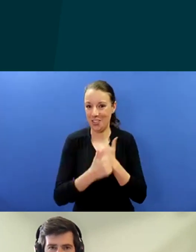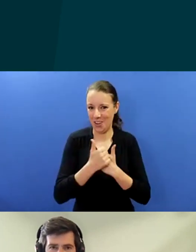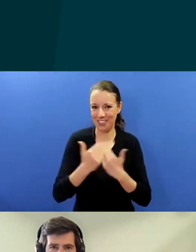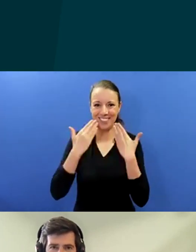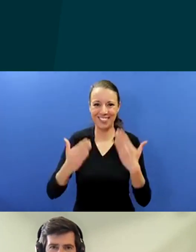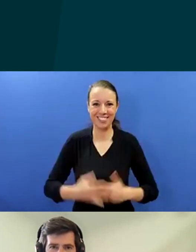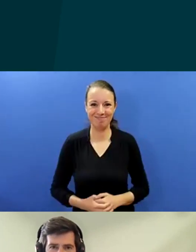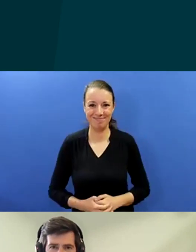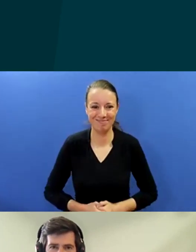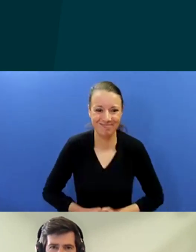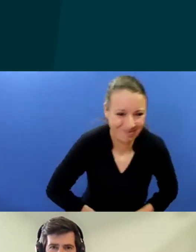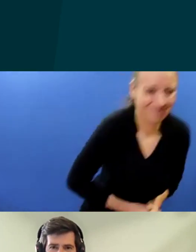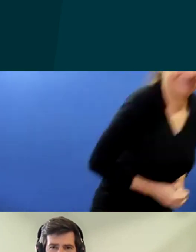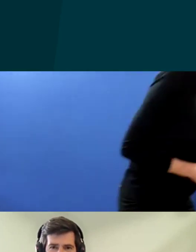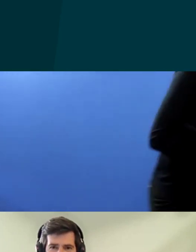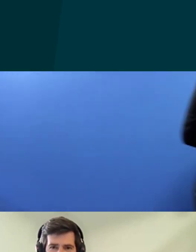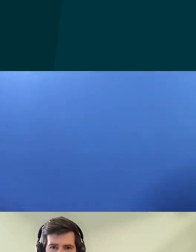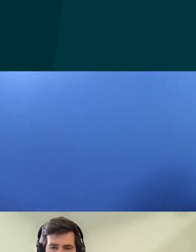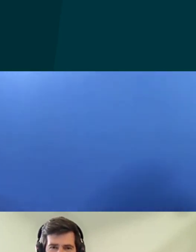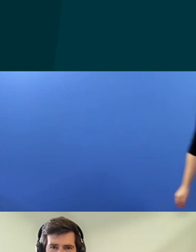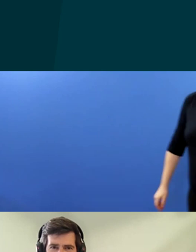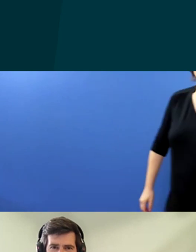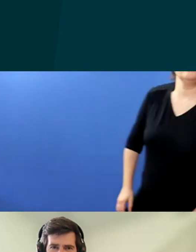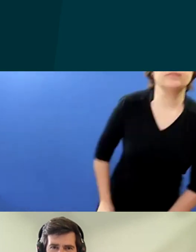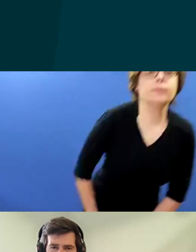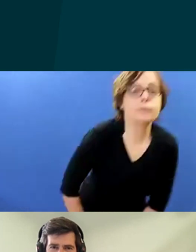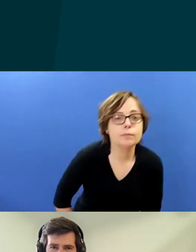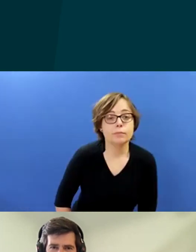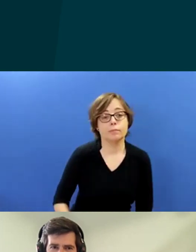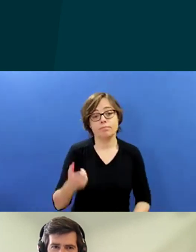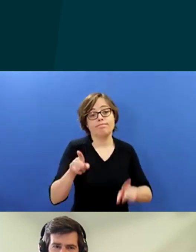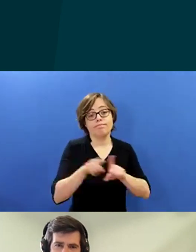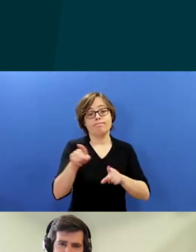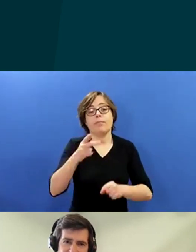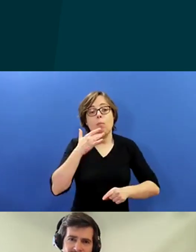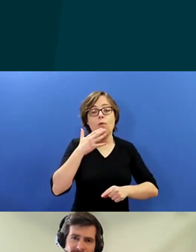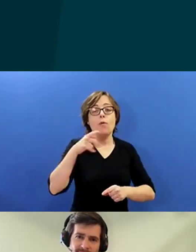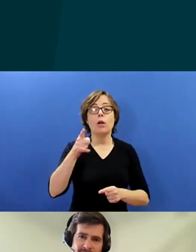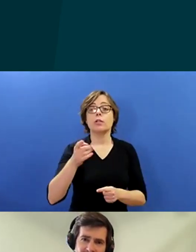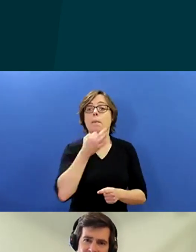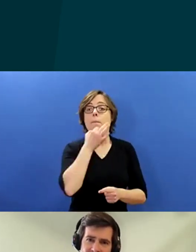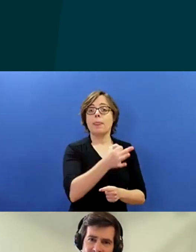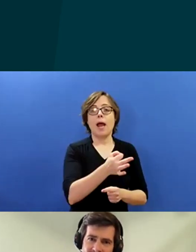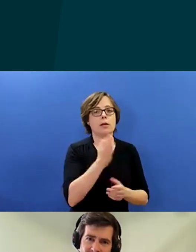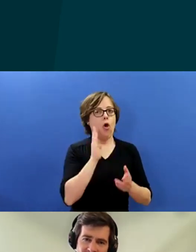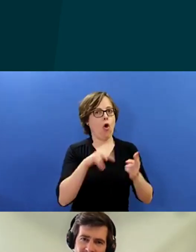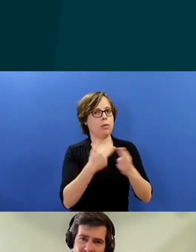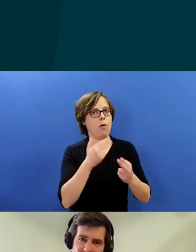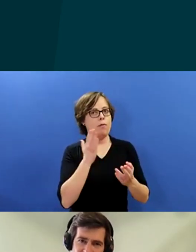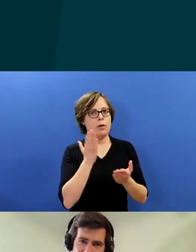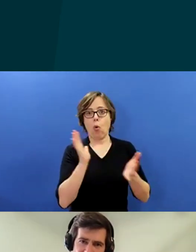Jak powiedziałaś, to nie jest pytanie, na które można odpowiedzieć jednym Exactly. You cannot answer this question with one phrase, but if I may follow